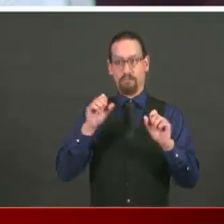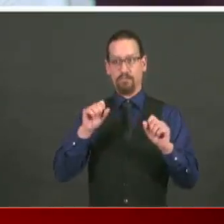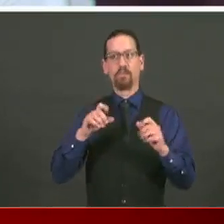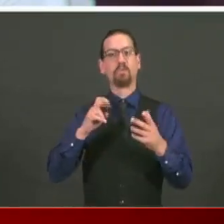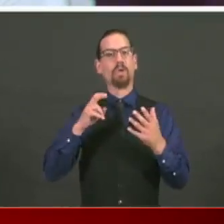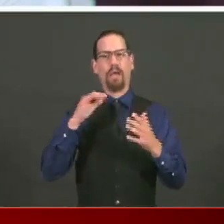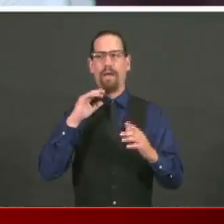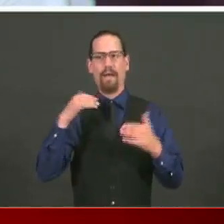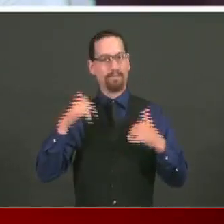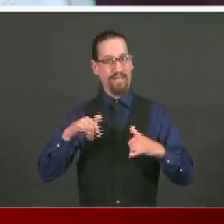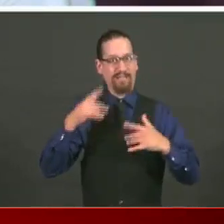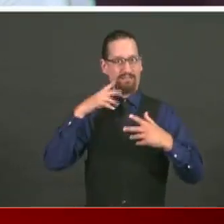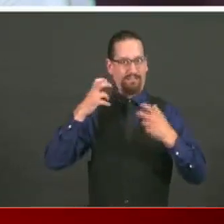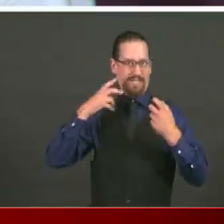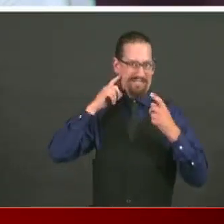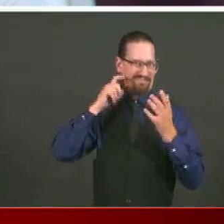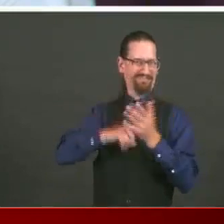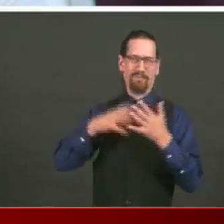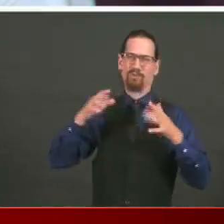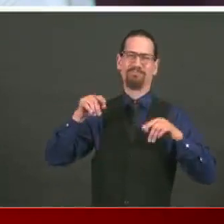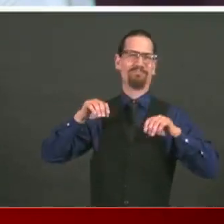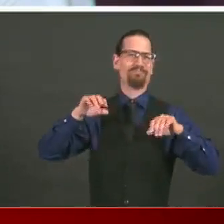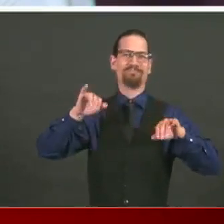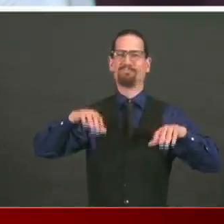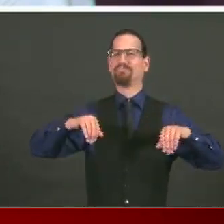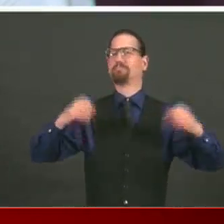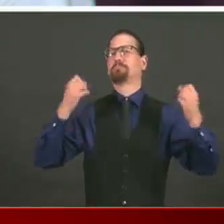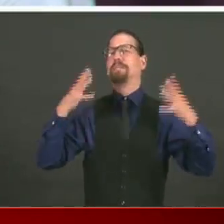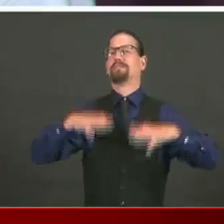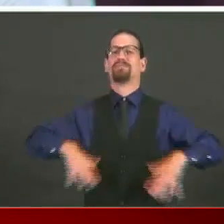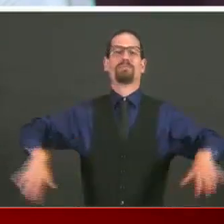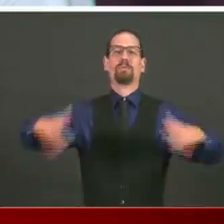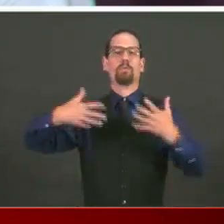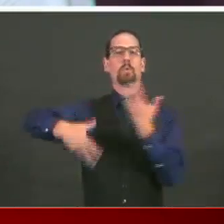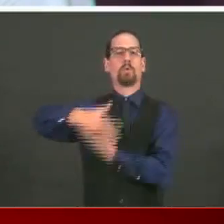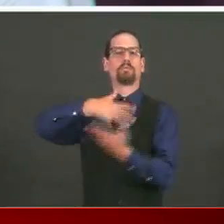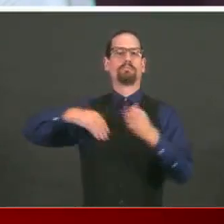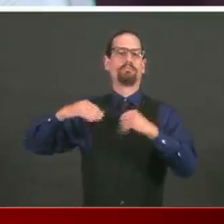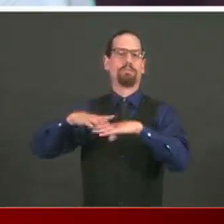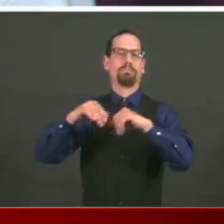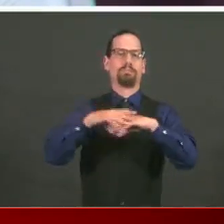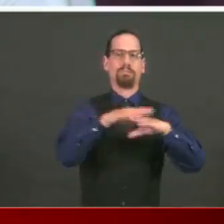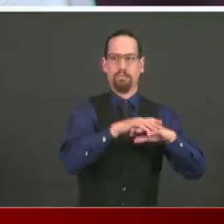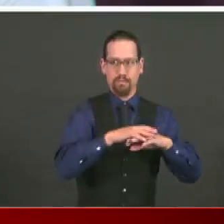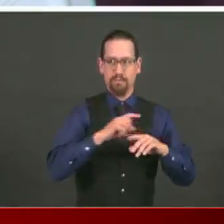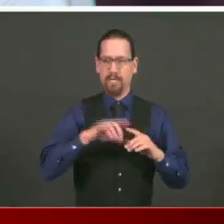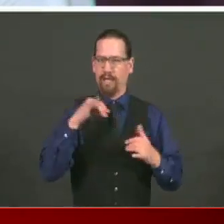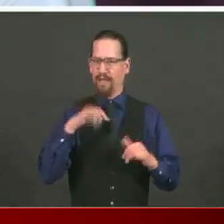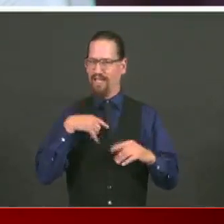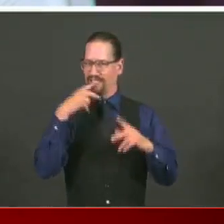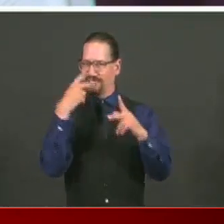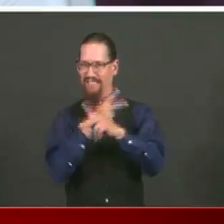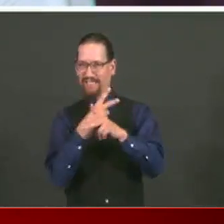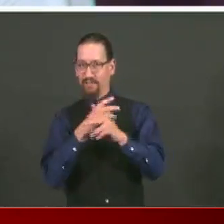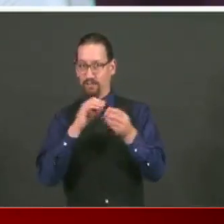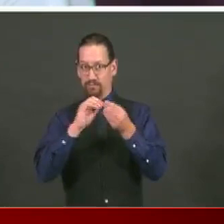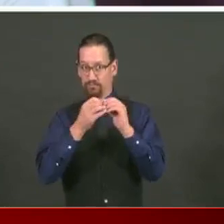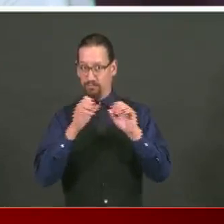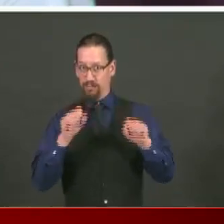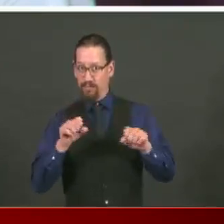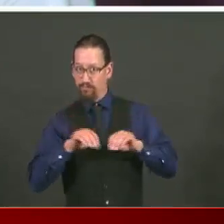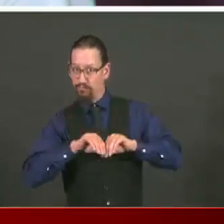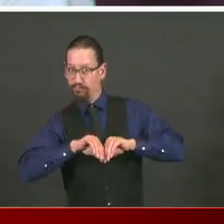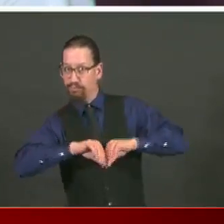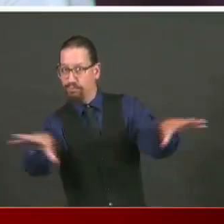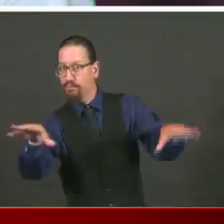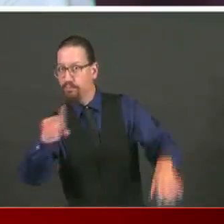been mentioned as a key concern. And that's why we want people to understand the importance of wearing masks when